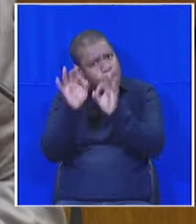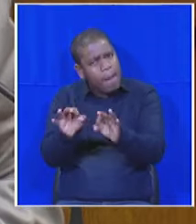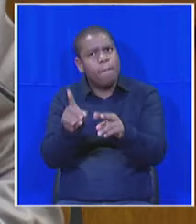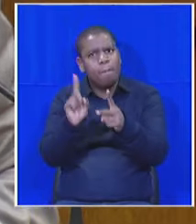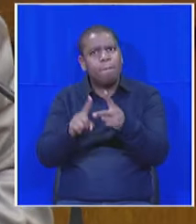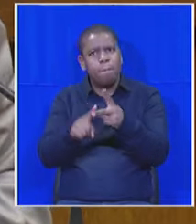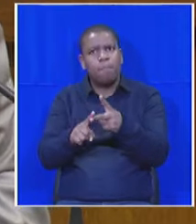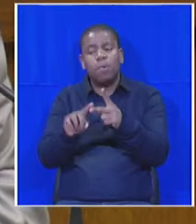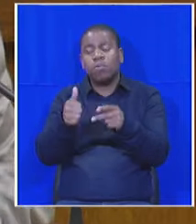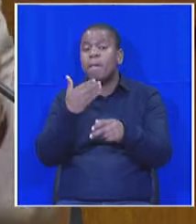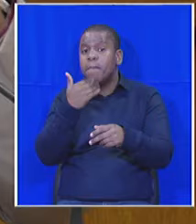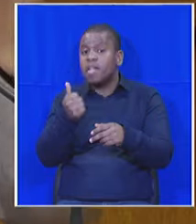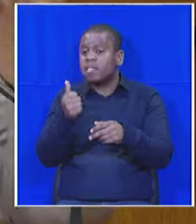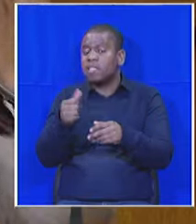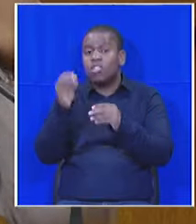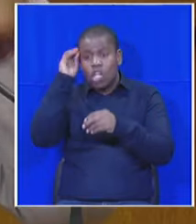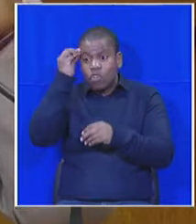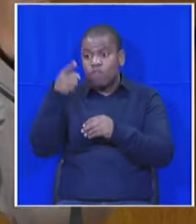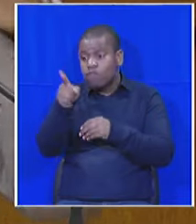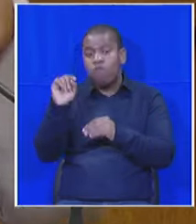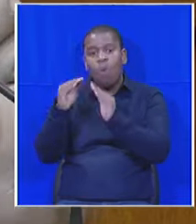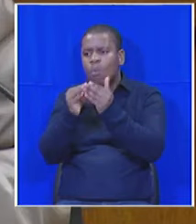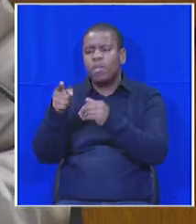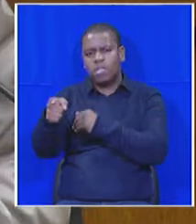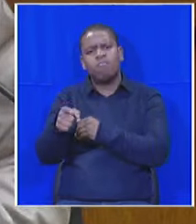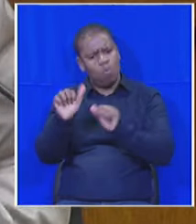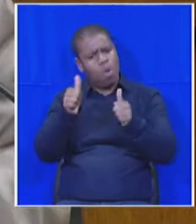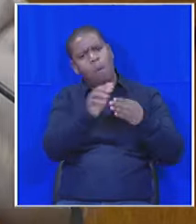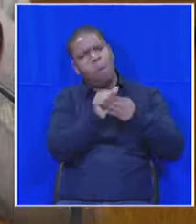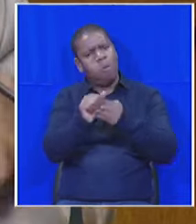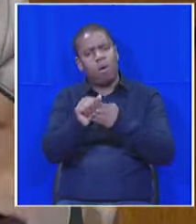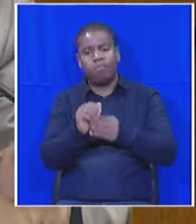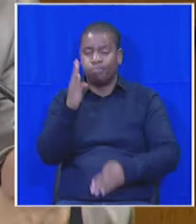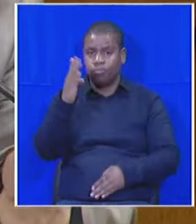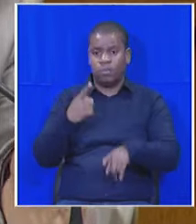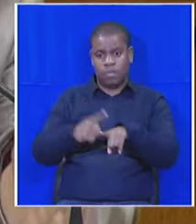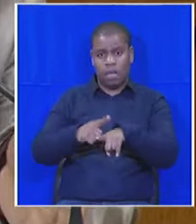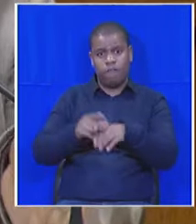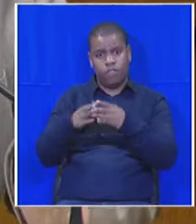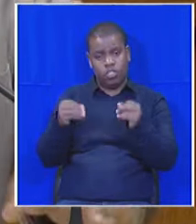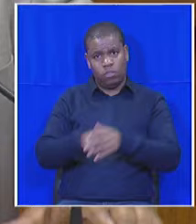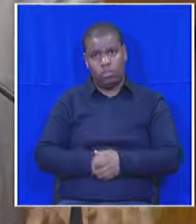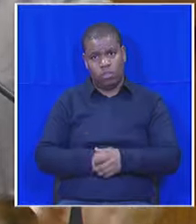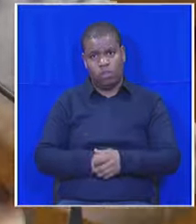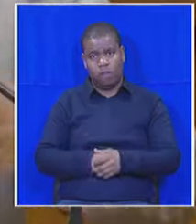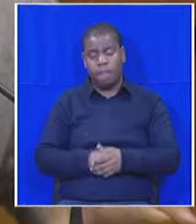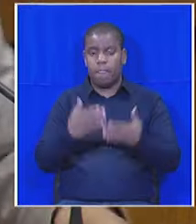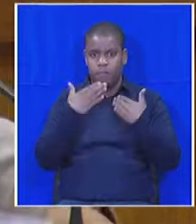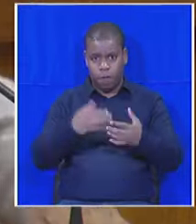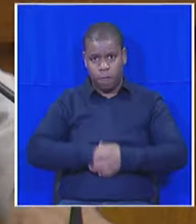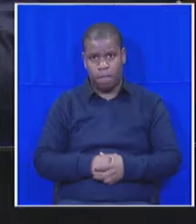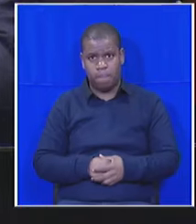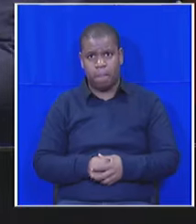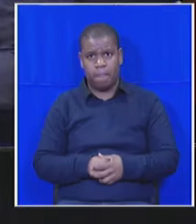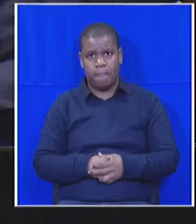the best interest of the nation. Nothing else will guide the African National Congress except to focus on the task at hand. Thank you very much.